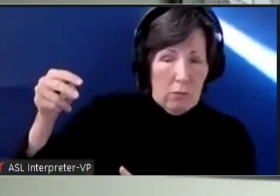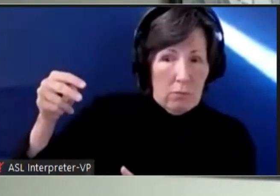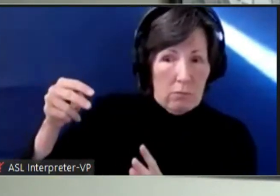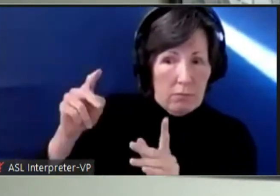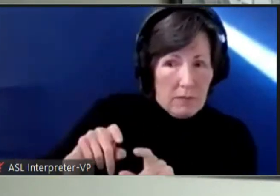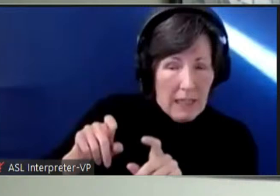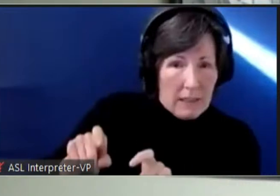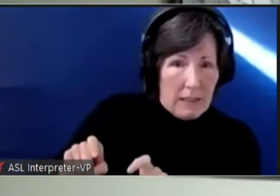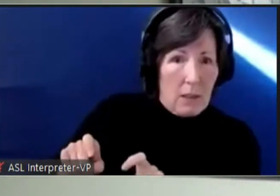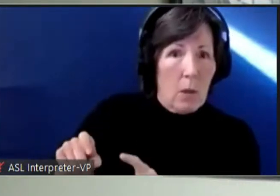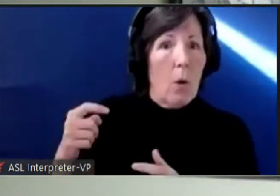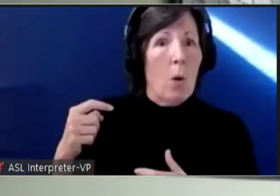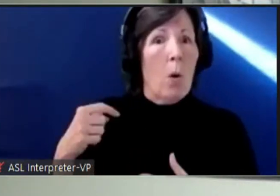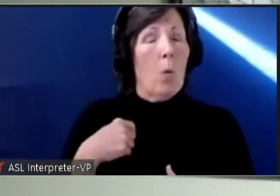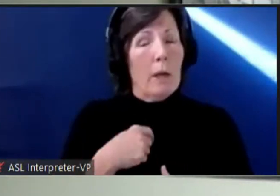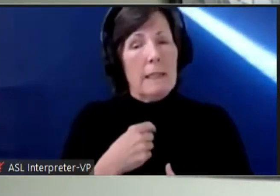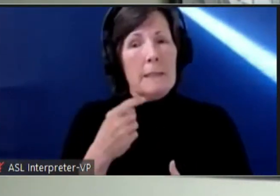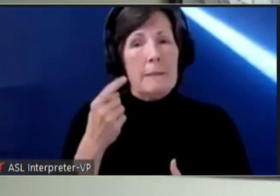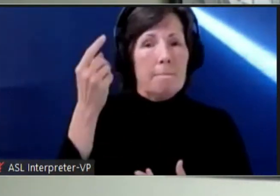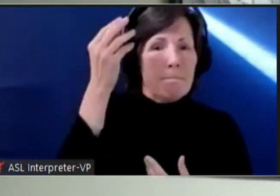considering doing a